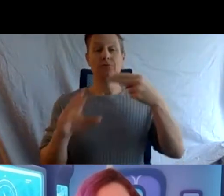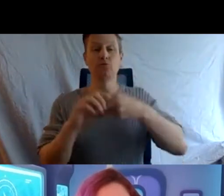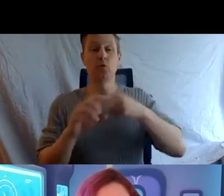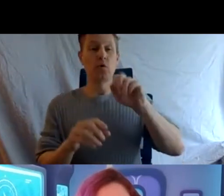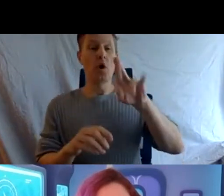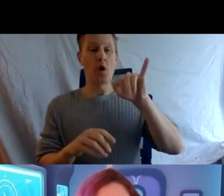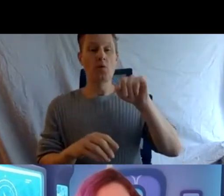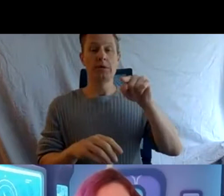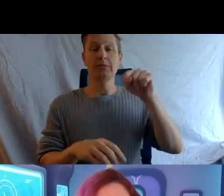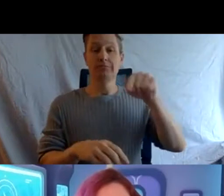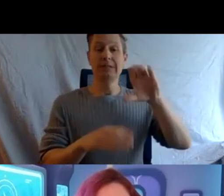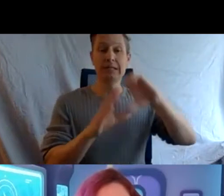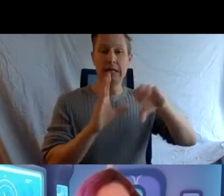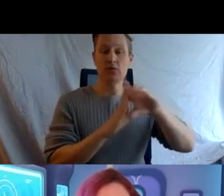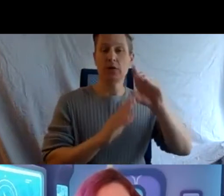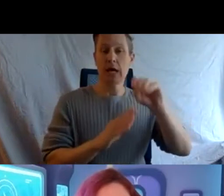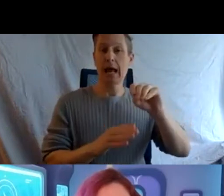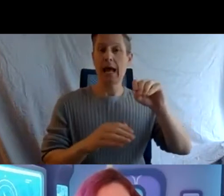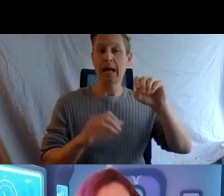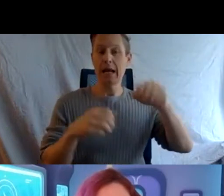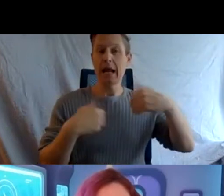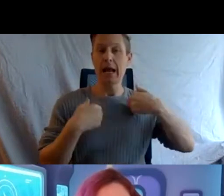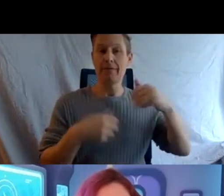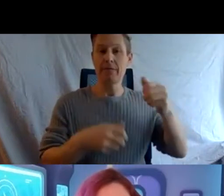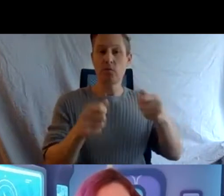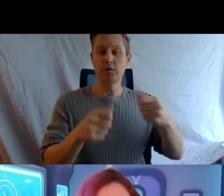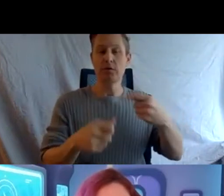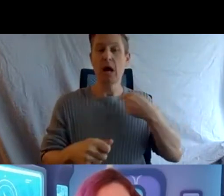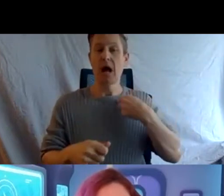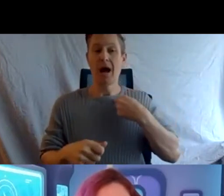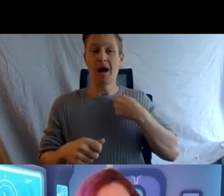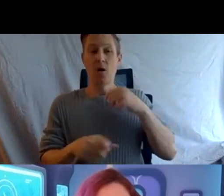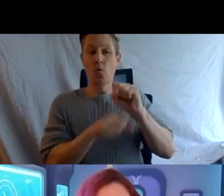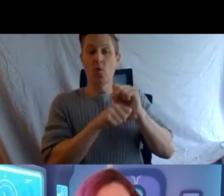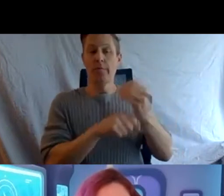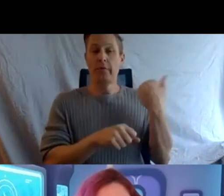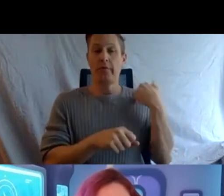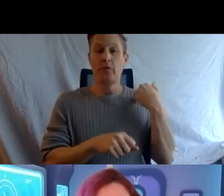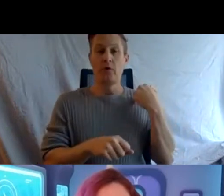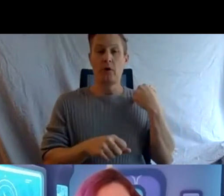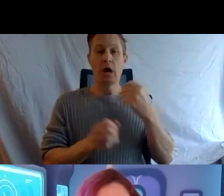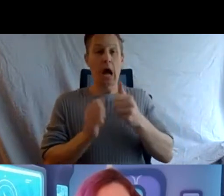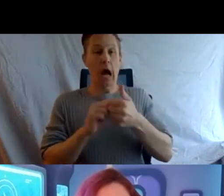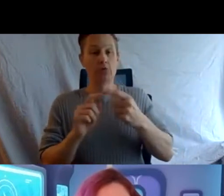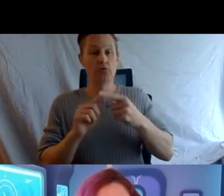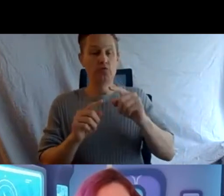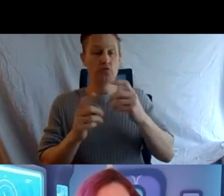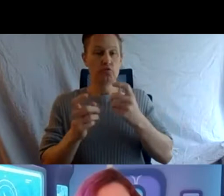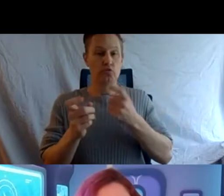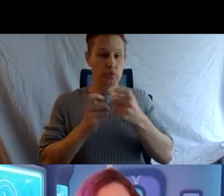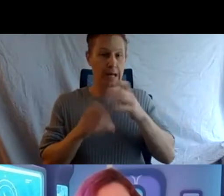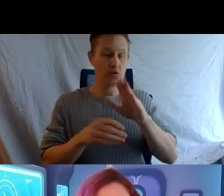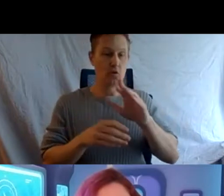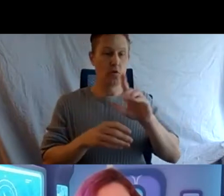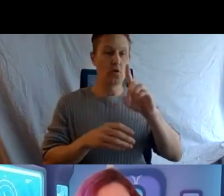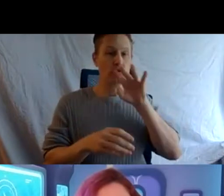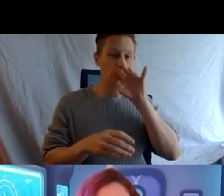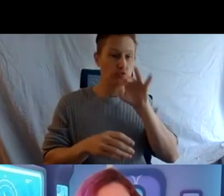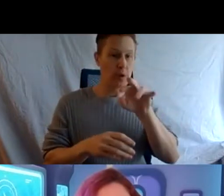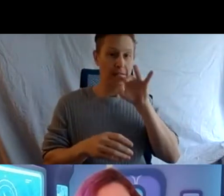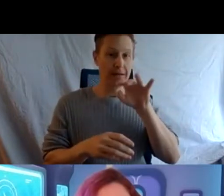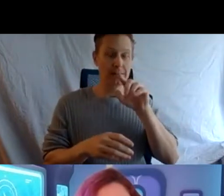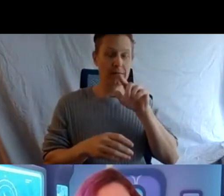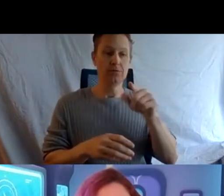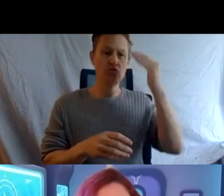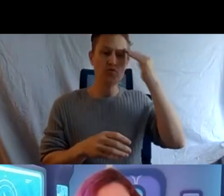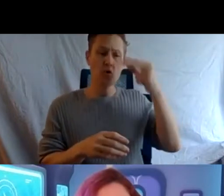in the wheelchair. And I came from the How to Train Your Dragon franchise, where of course Hiccup is missing a leg and a lot of the